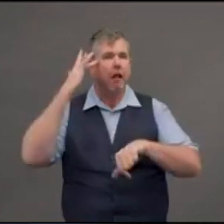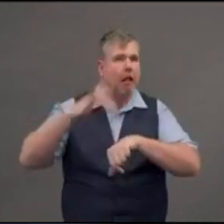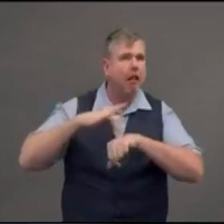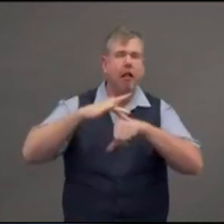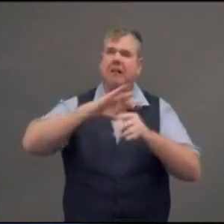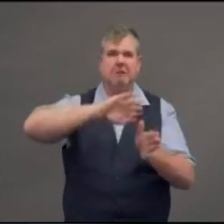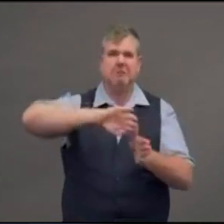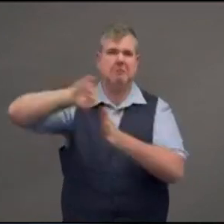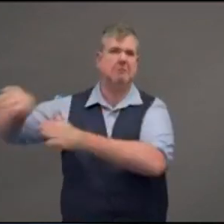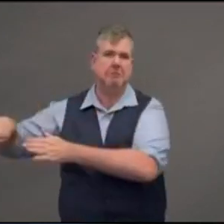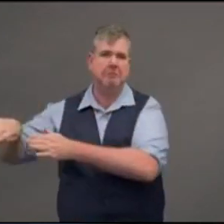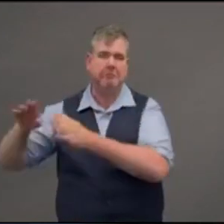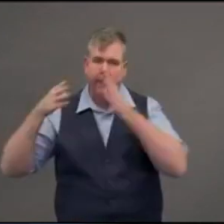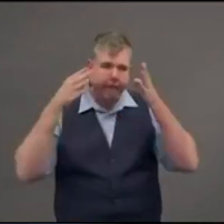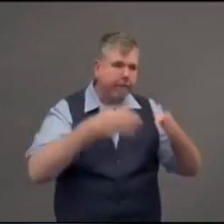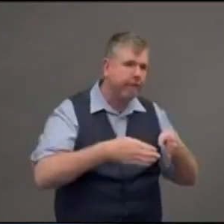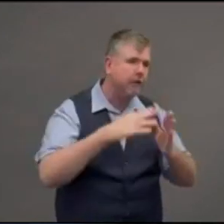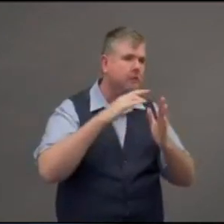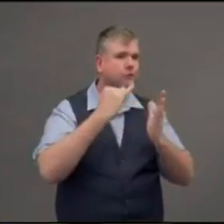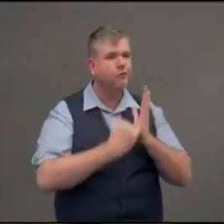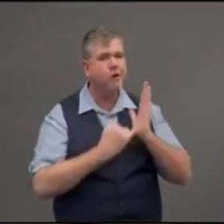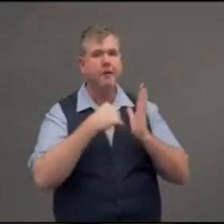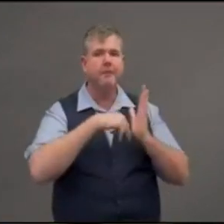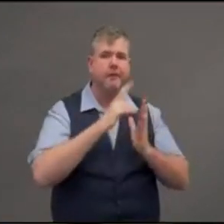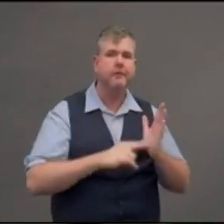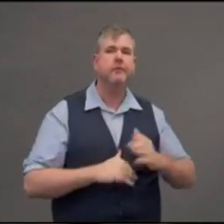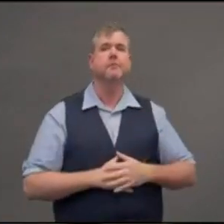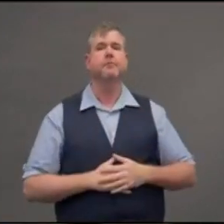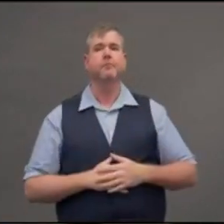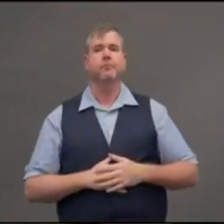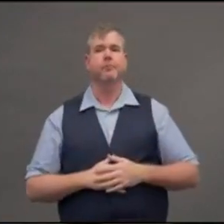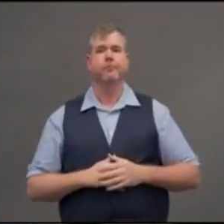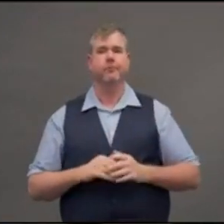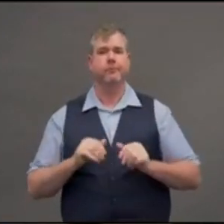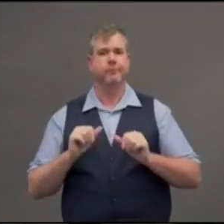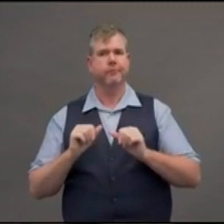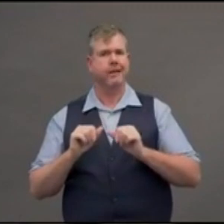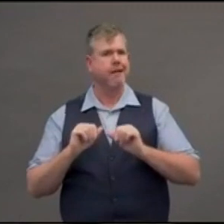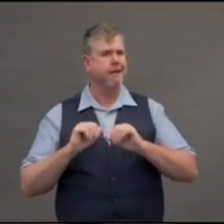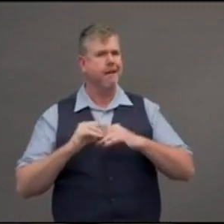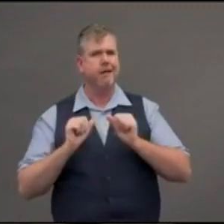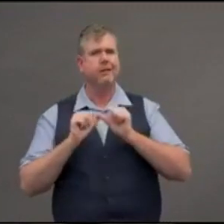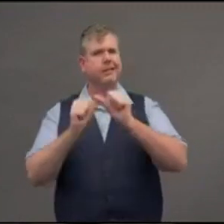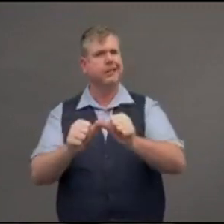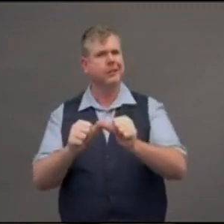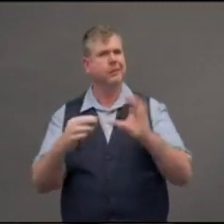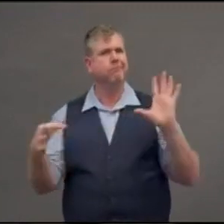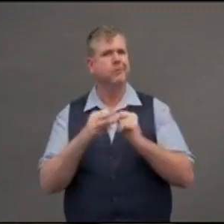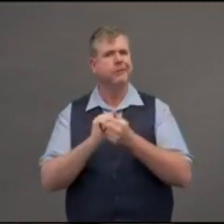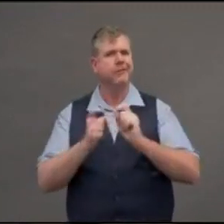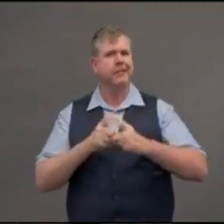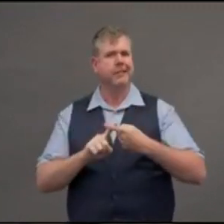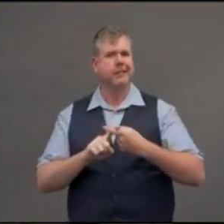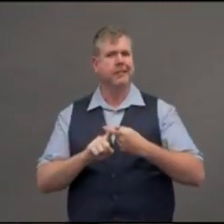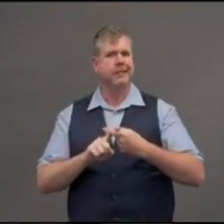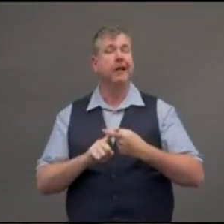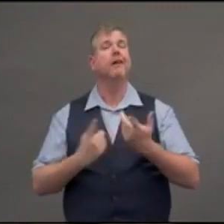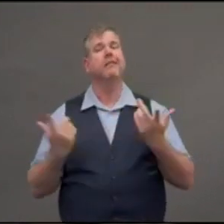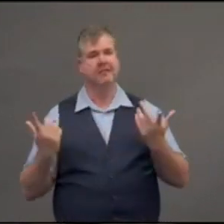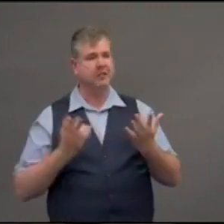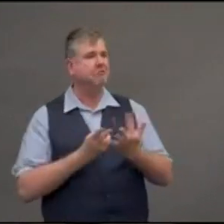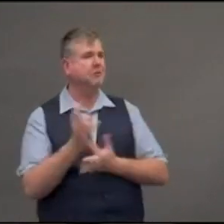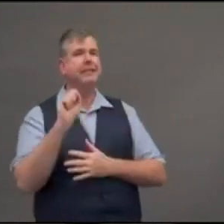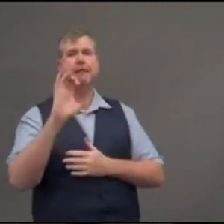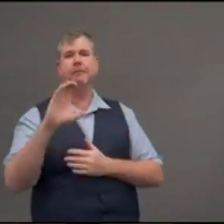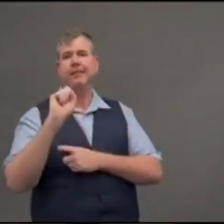friends? So right now, I'm staying in touch with my friends either through Snapchat, Instagram, TikTok,